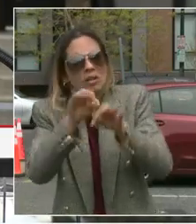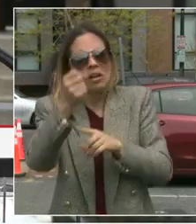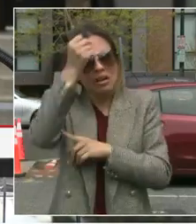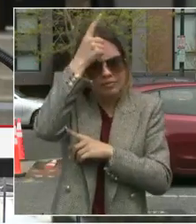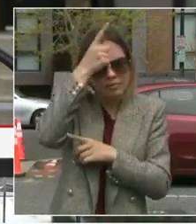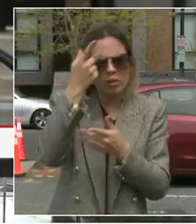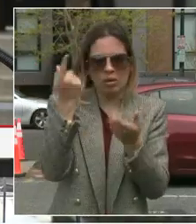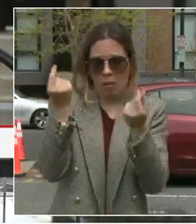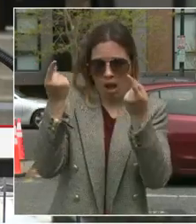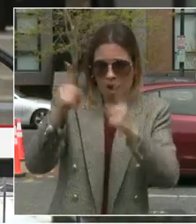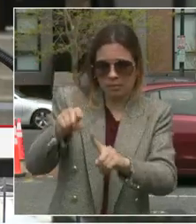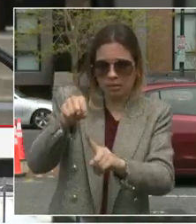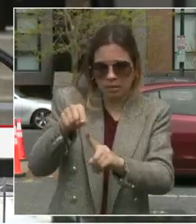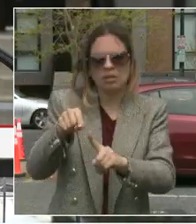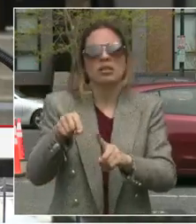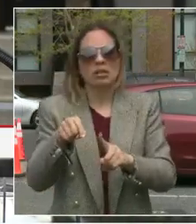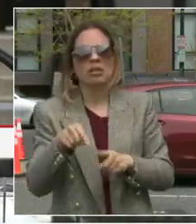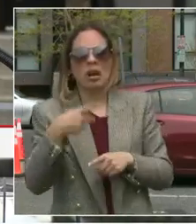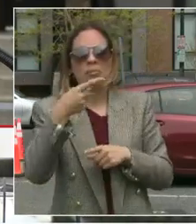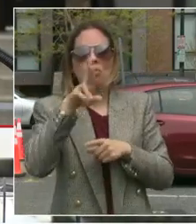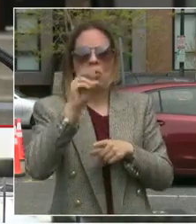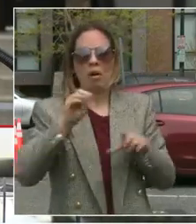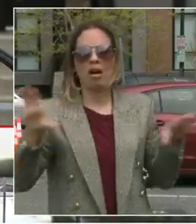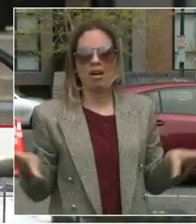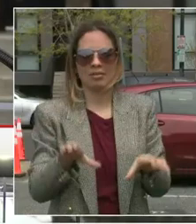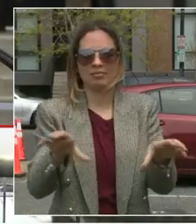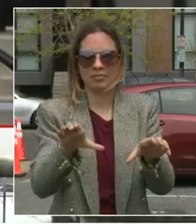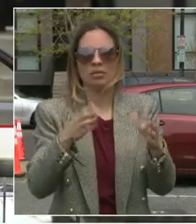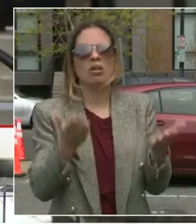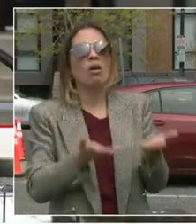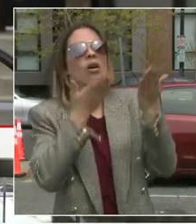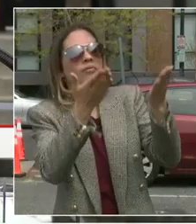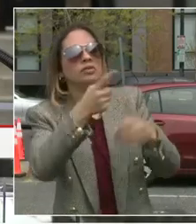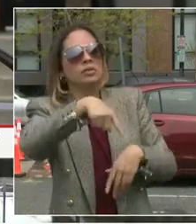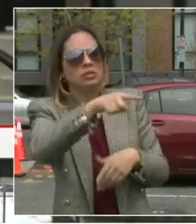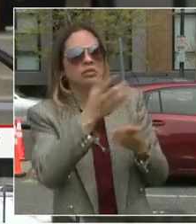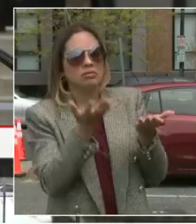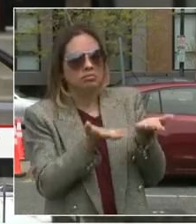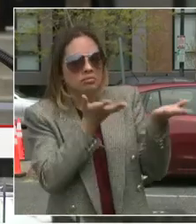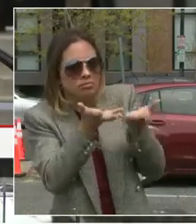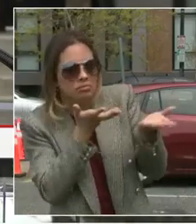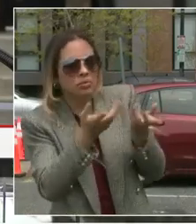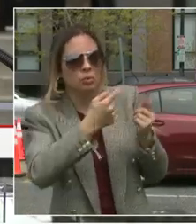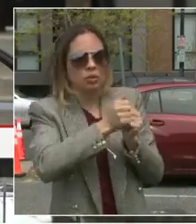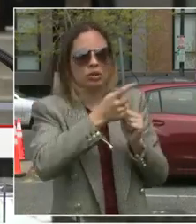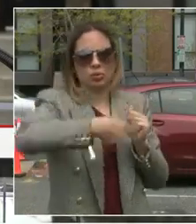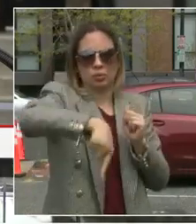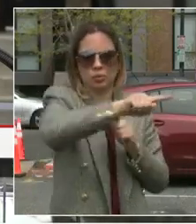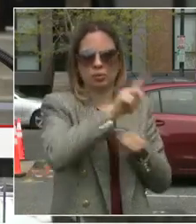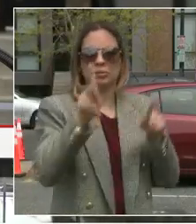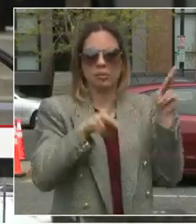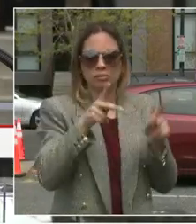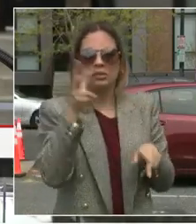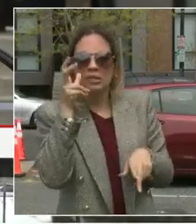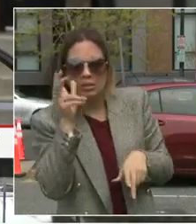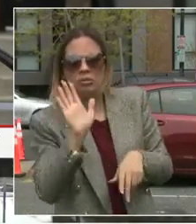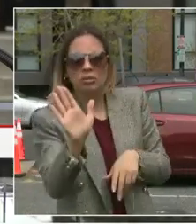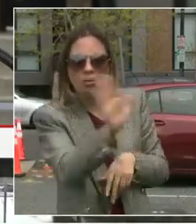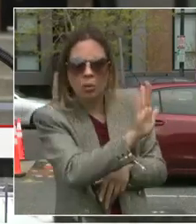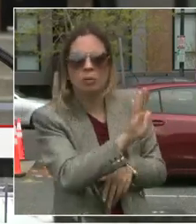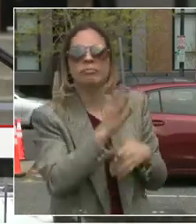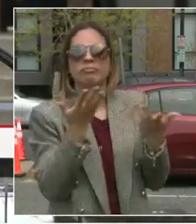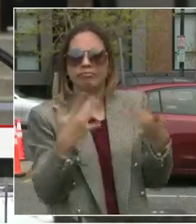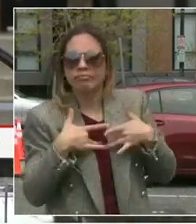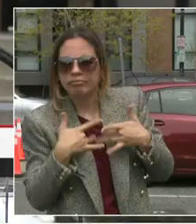we are proactively going out there with services and engaging with folks. So we do hear about that, and we do encourage people to